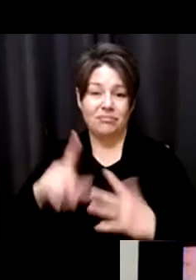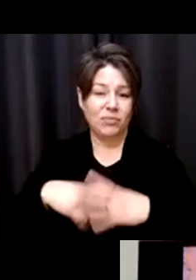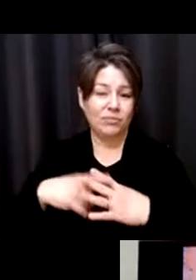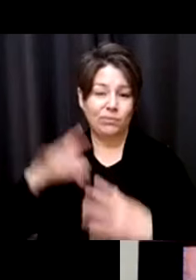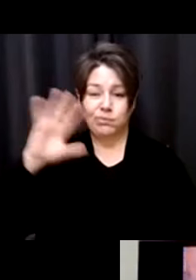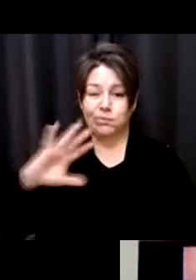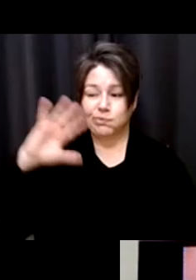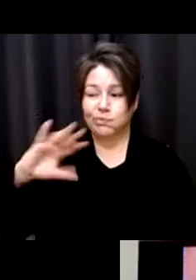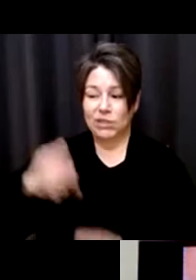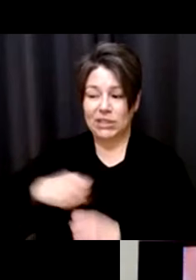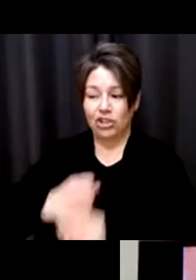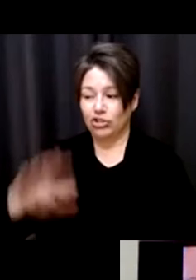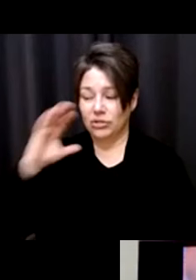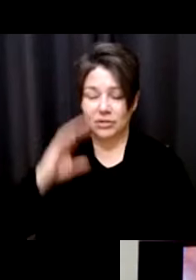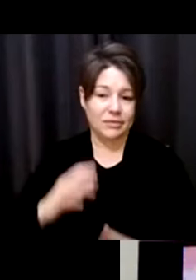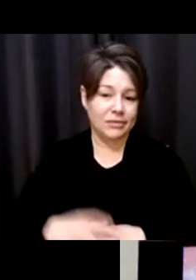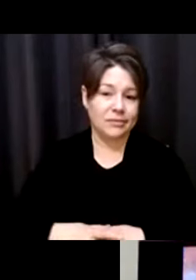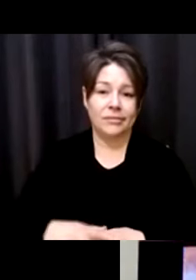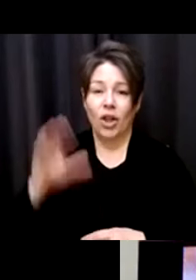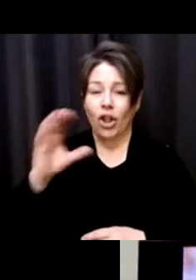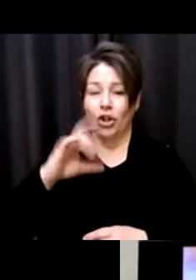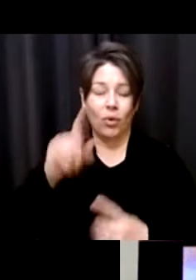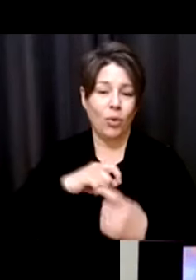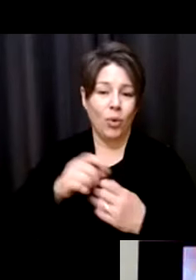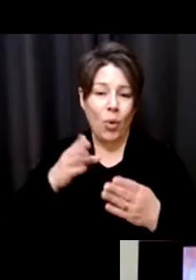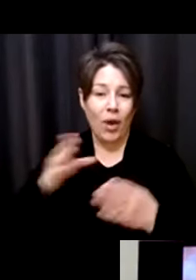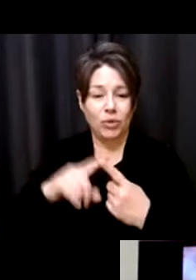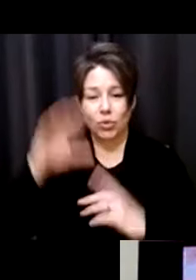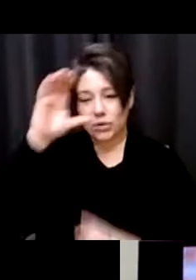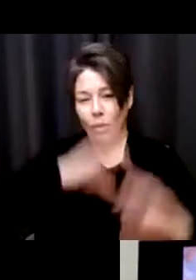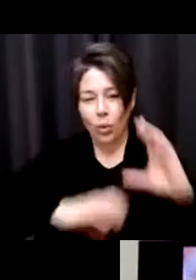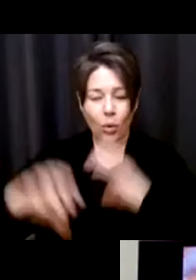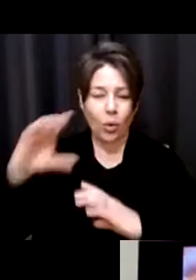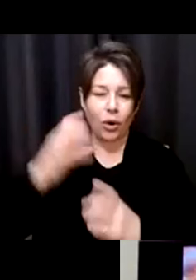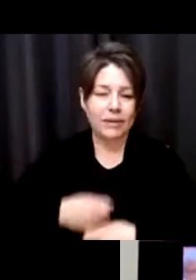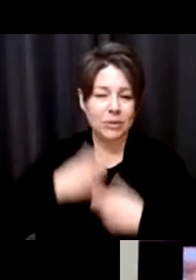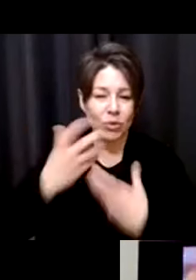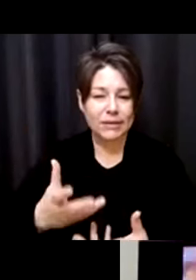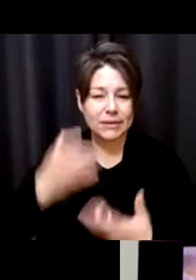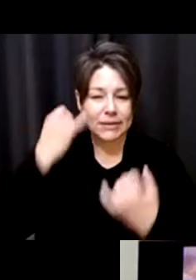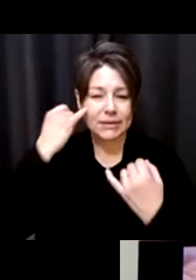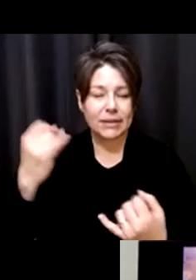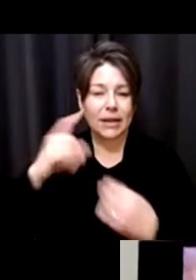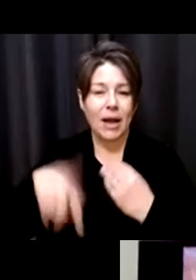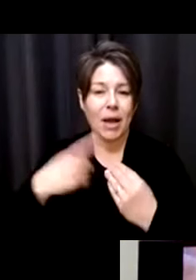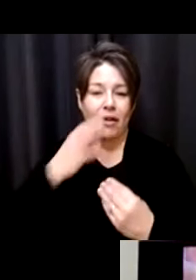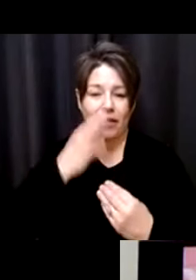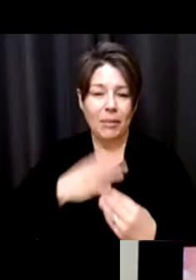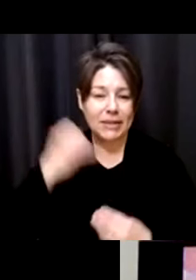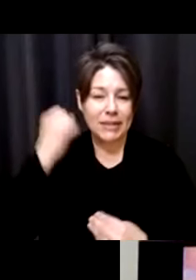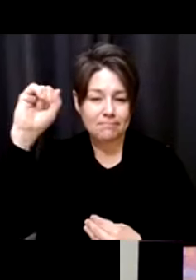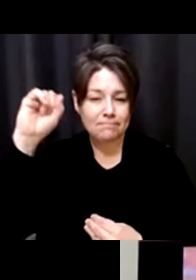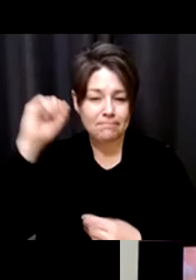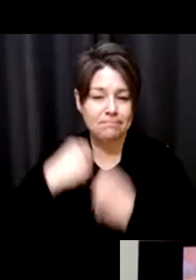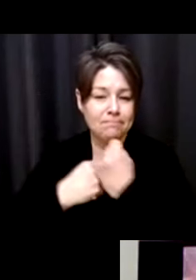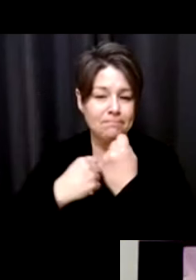ago, looking for a path or a way to explore and express my ideas about feminism and